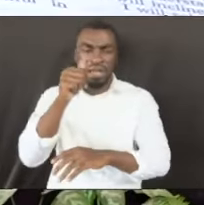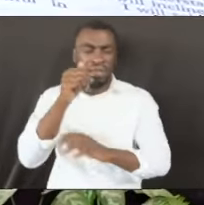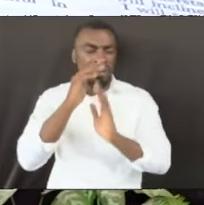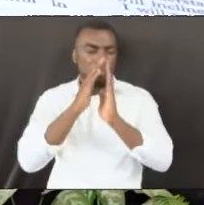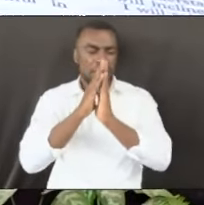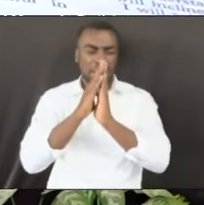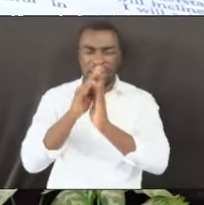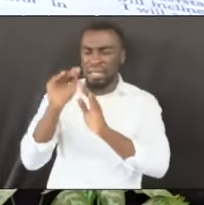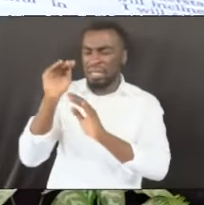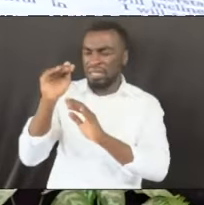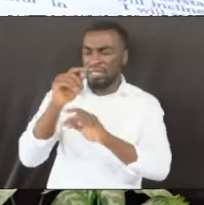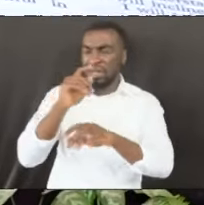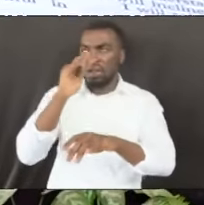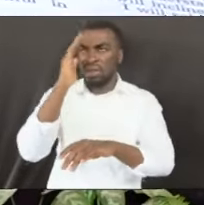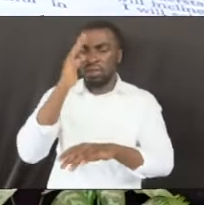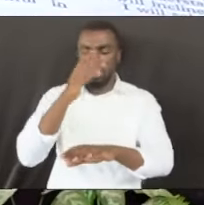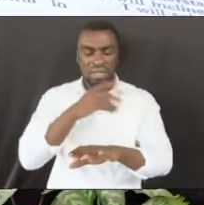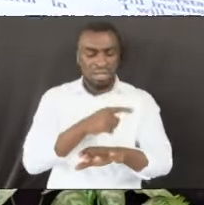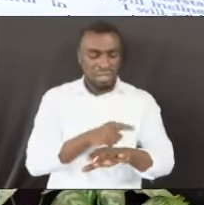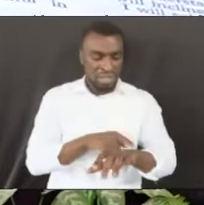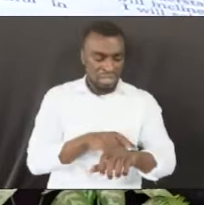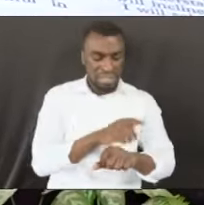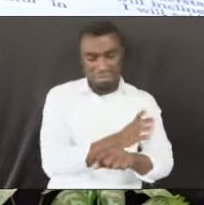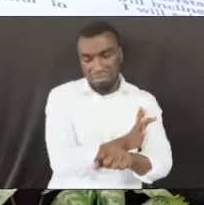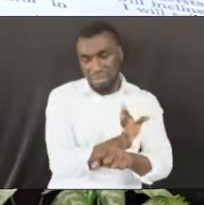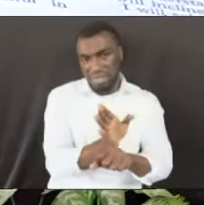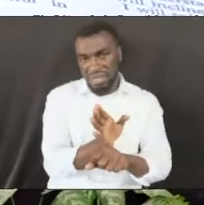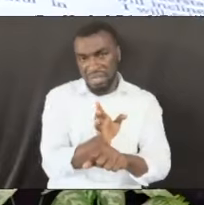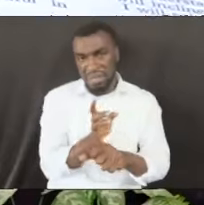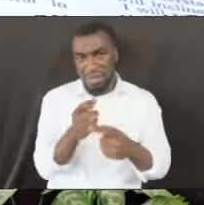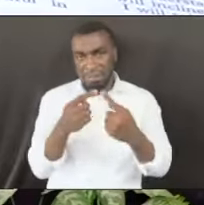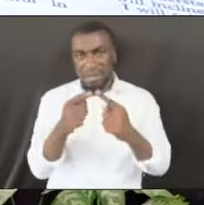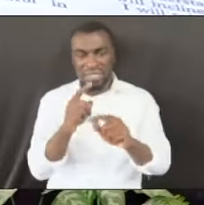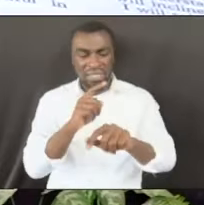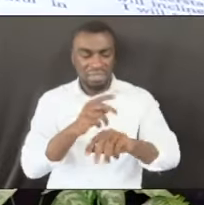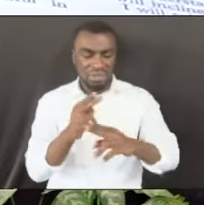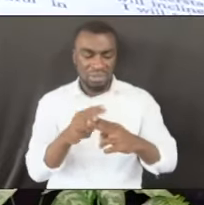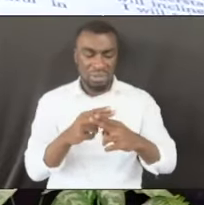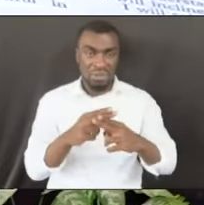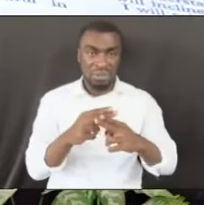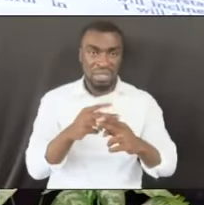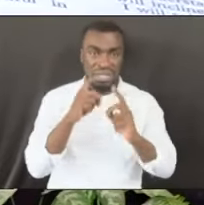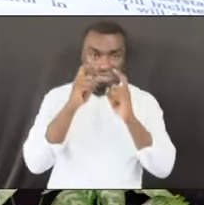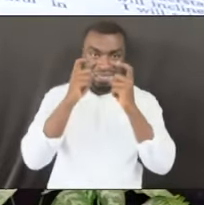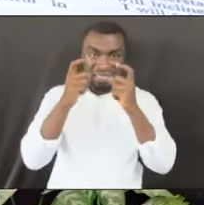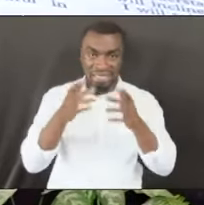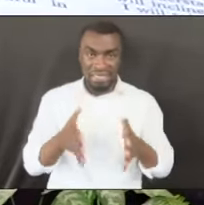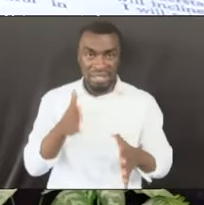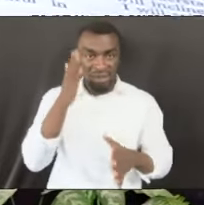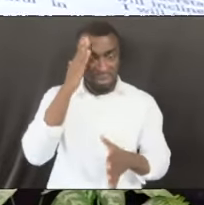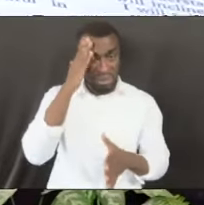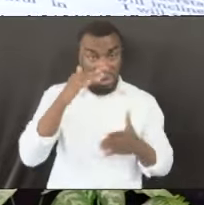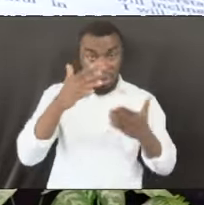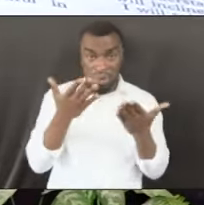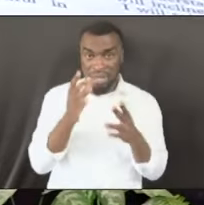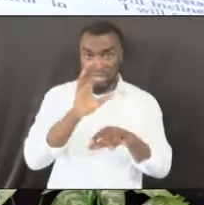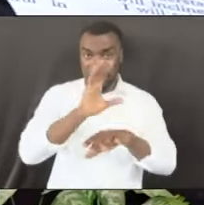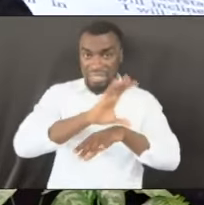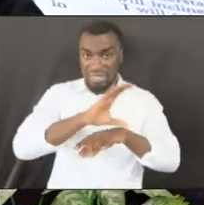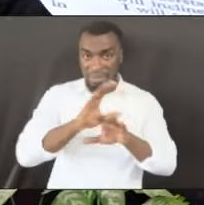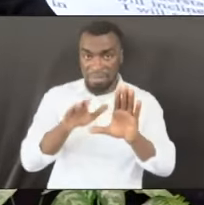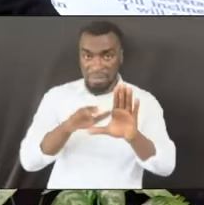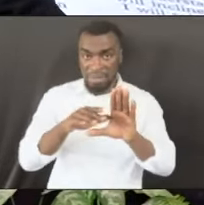delay. But when a sinner comes to his realization, or even a church member realizes where he has